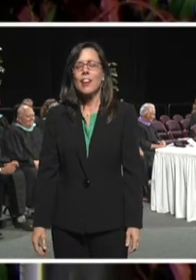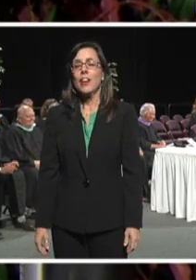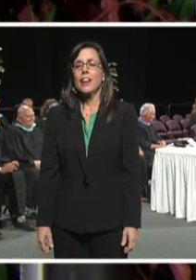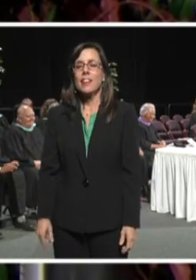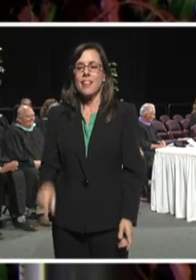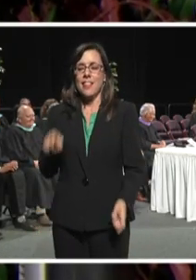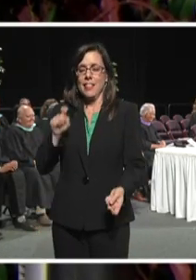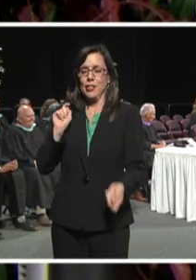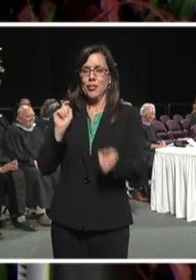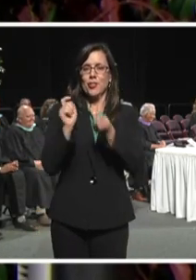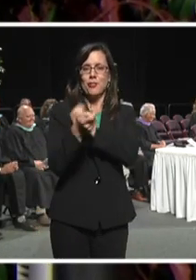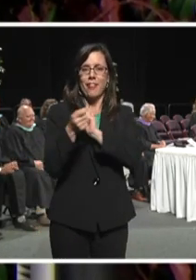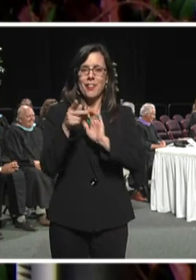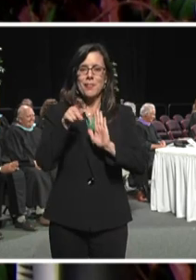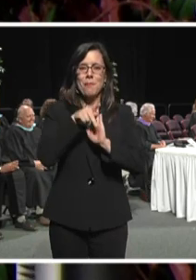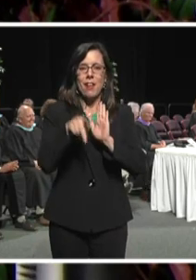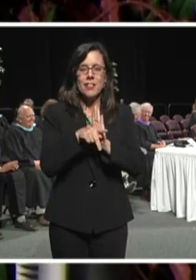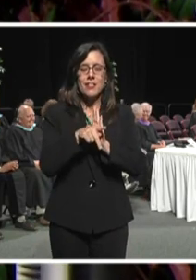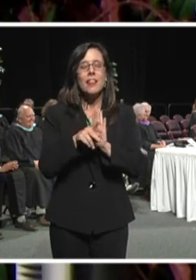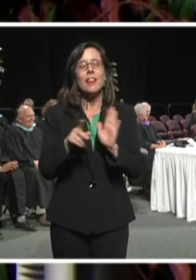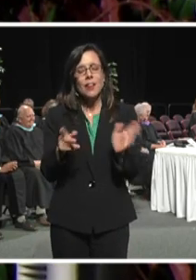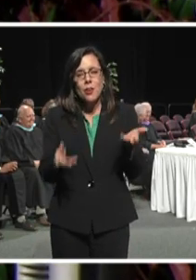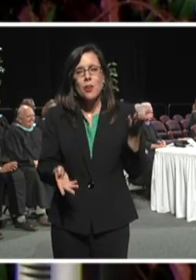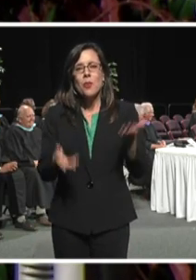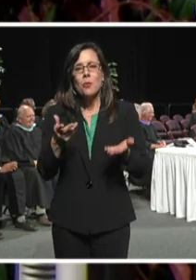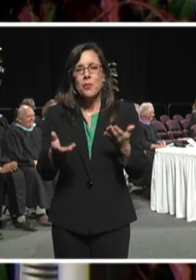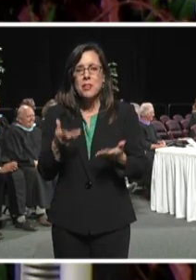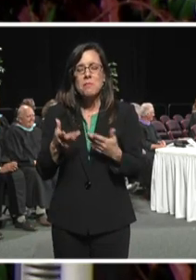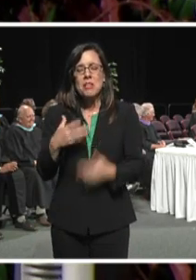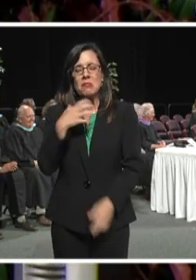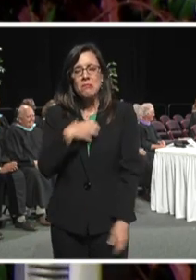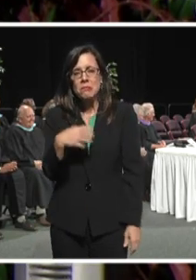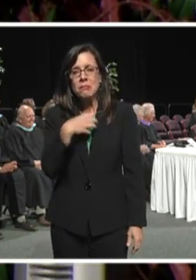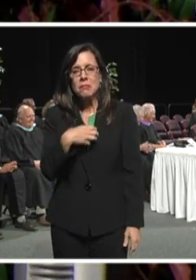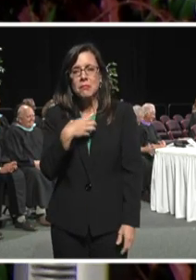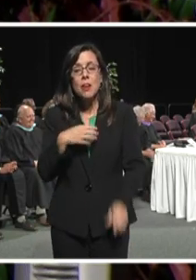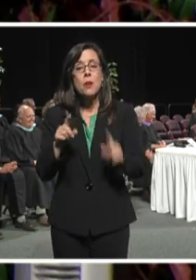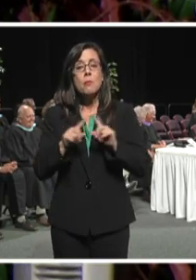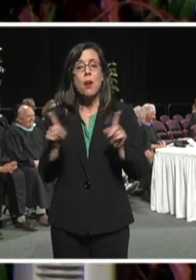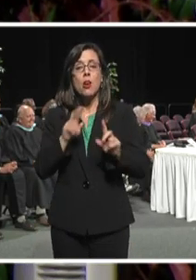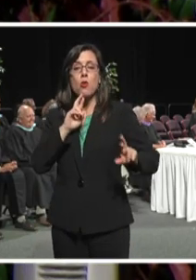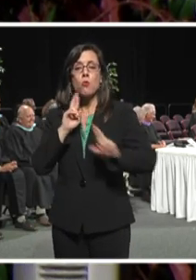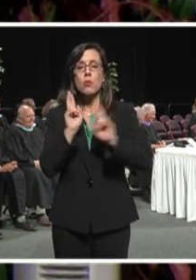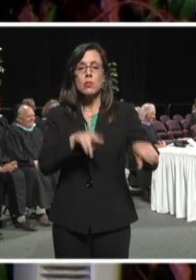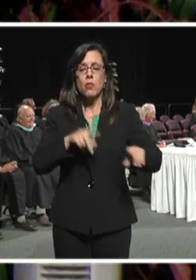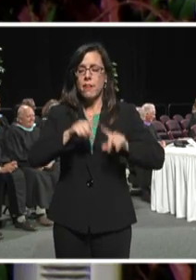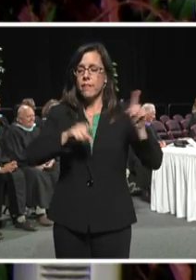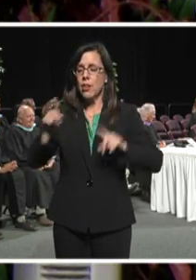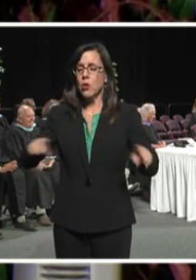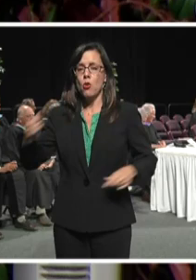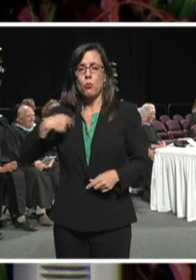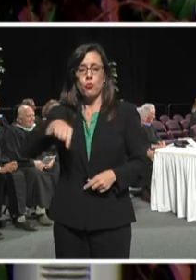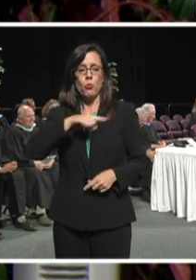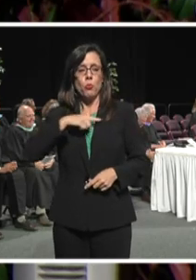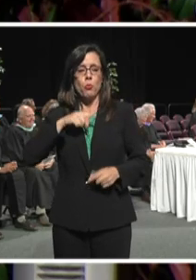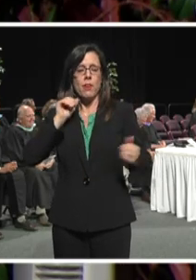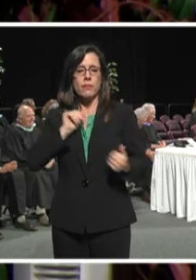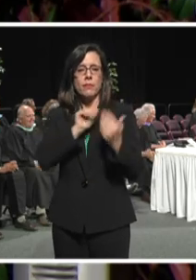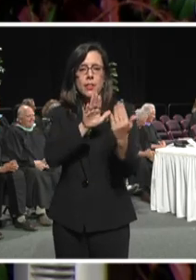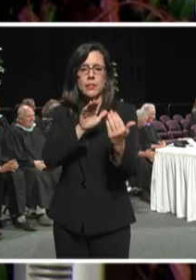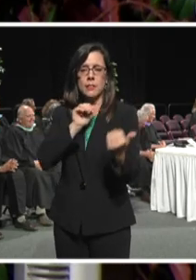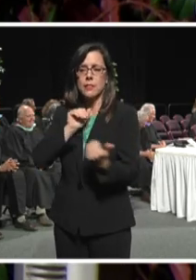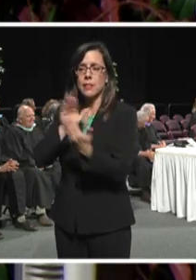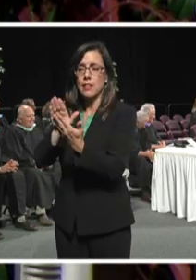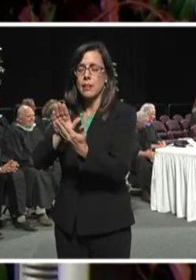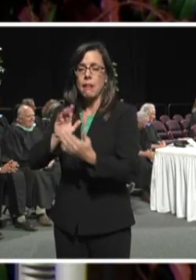This change in policy, although we may have grumbled about it, is a result of the adversities we as students face,